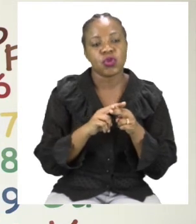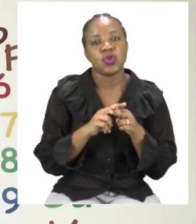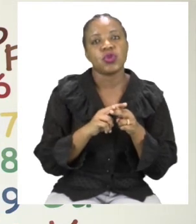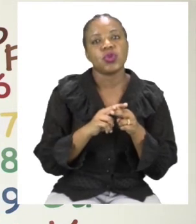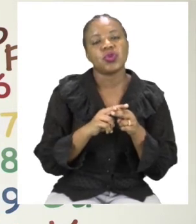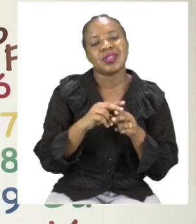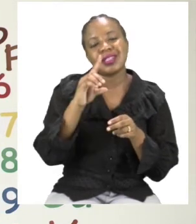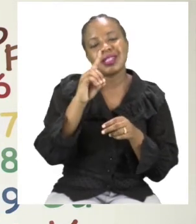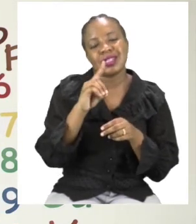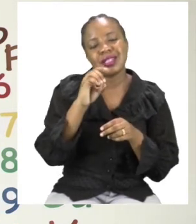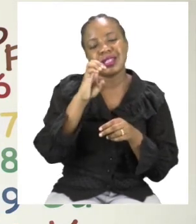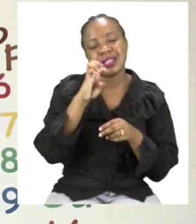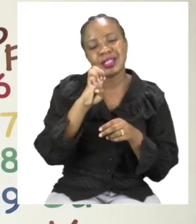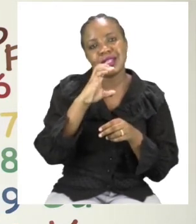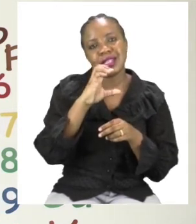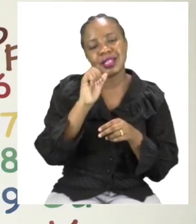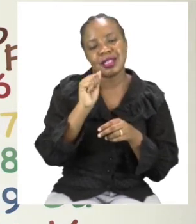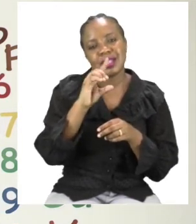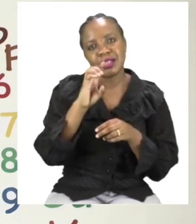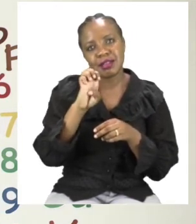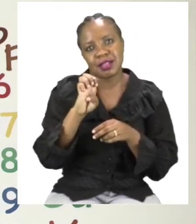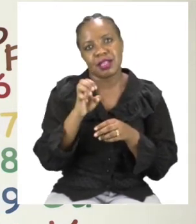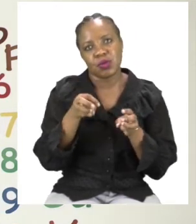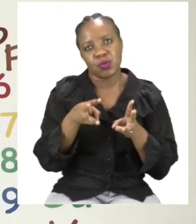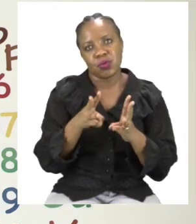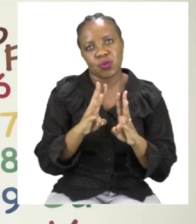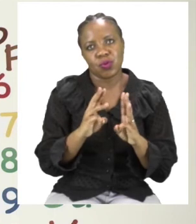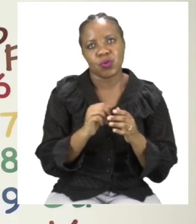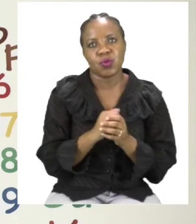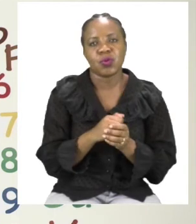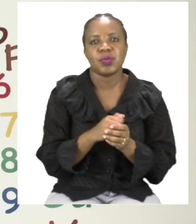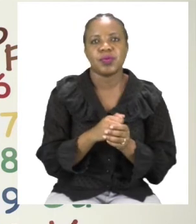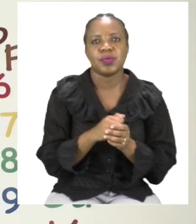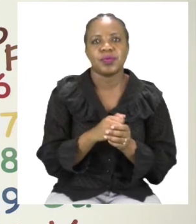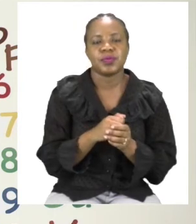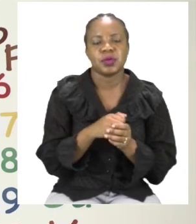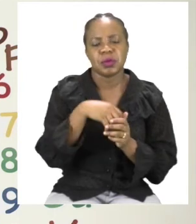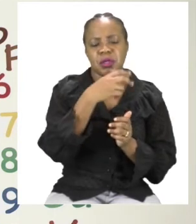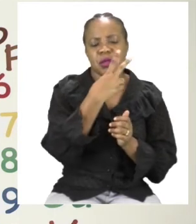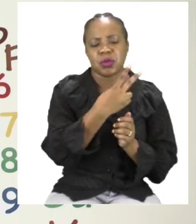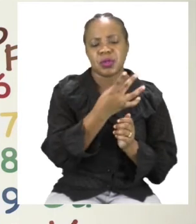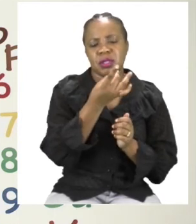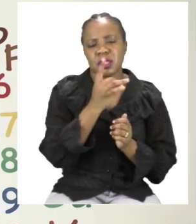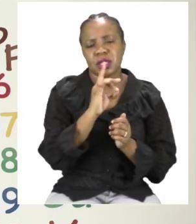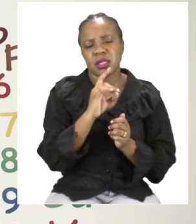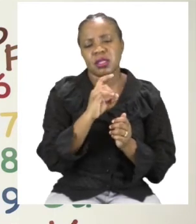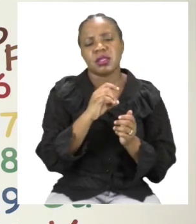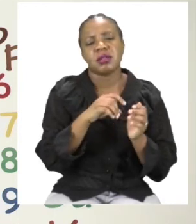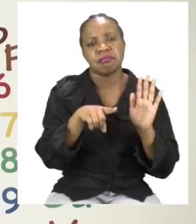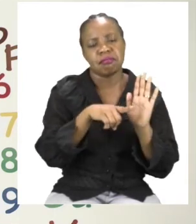take 10 and then we say 28 minus